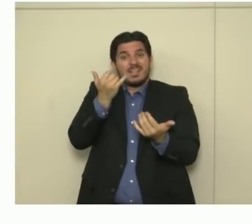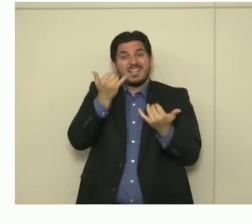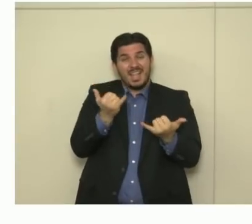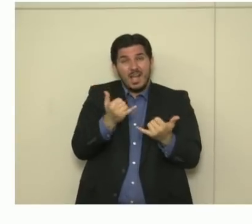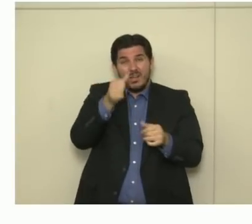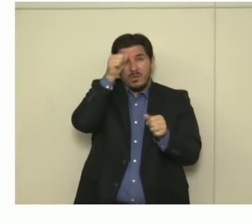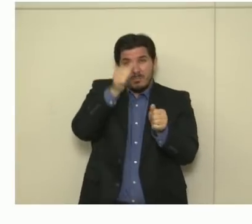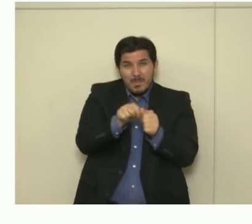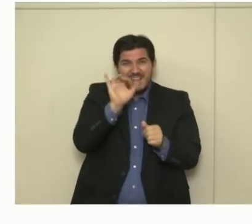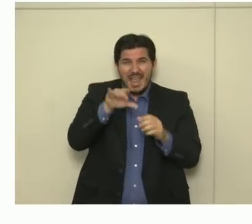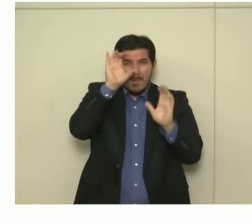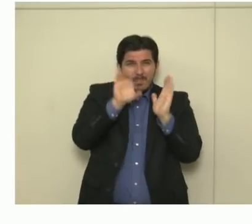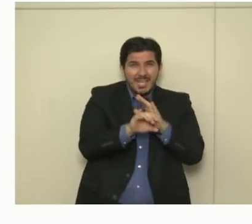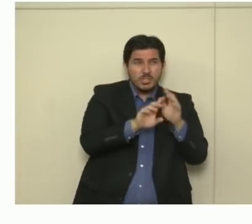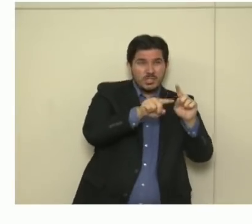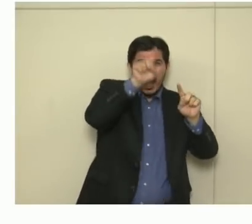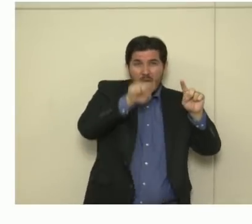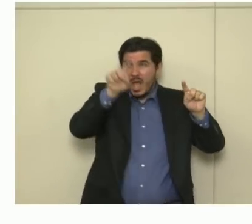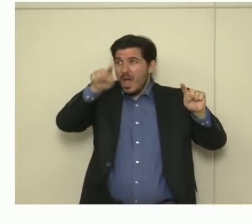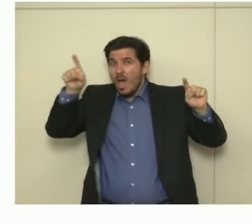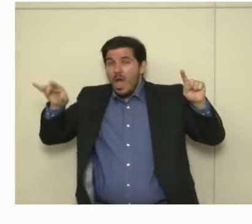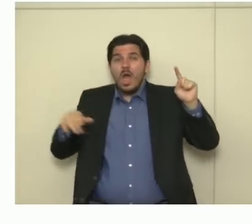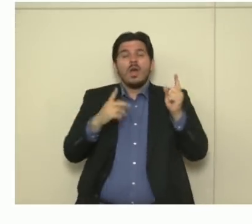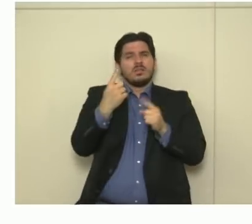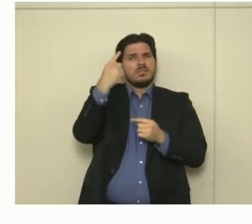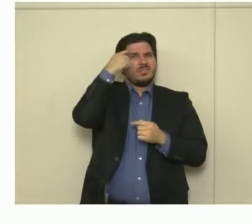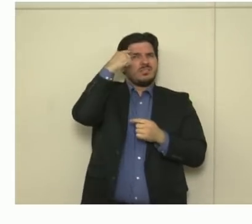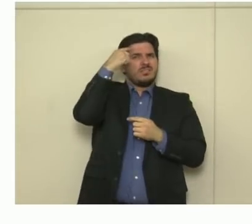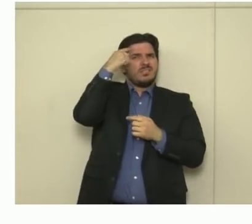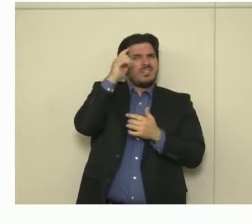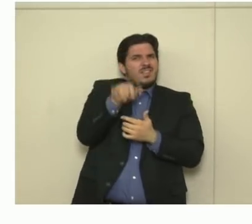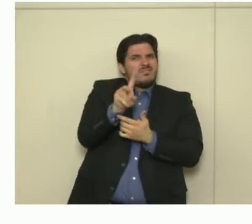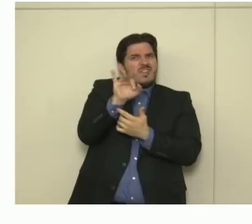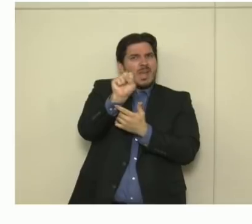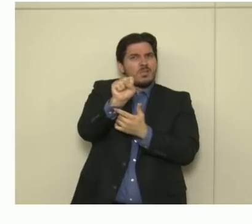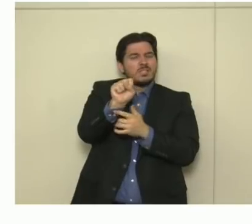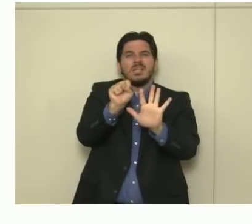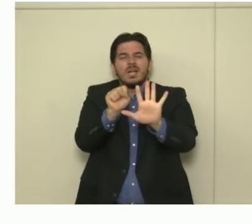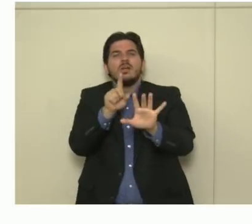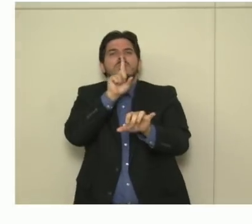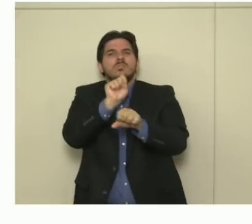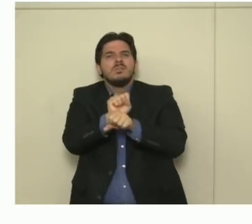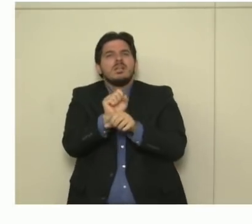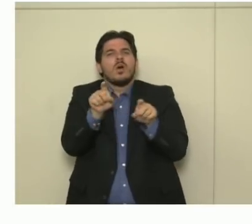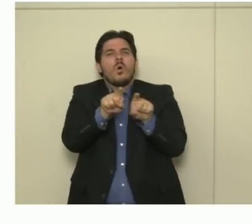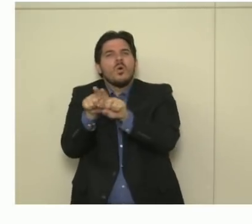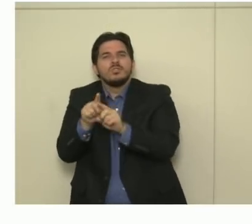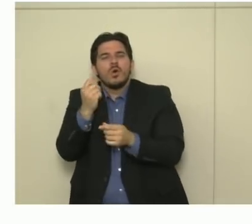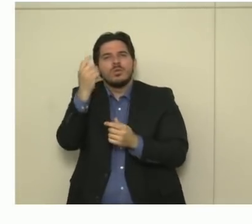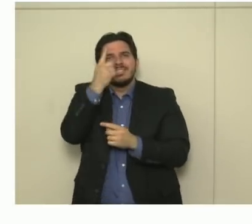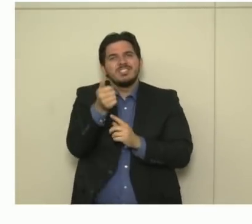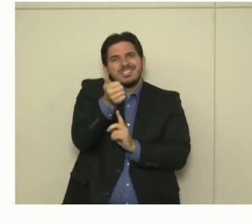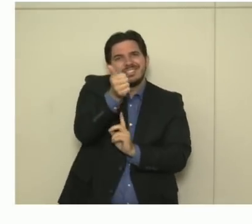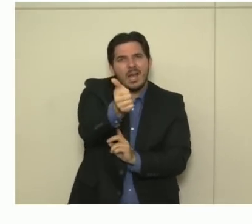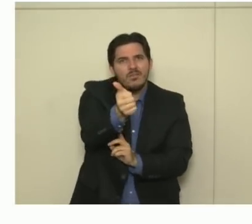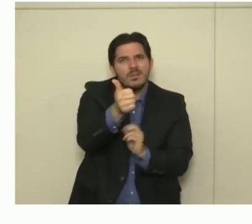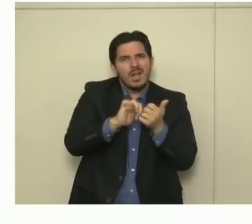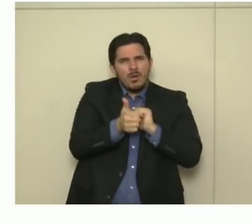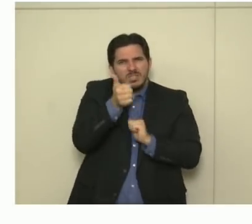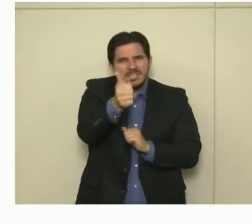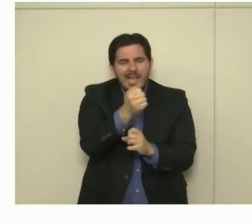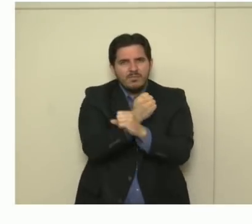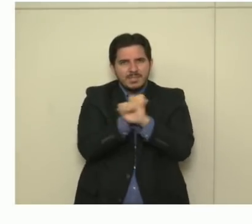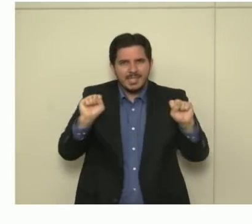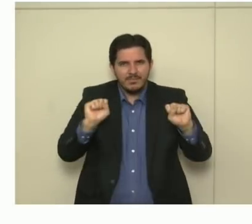think about the virus, but we really should be thinking about ourselves and those measures we've taken to stay safe, because that's what moves those